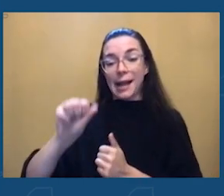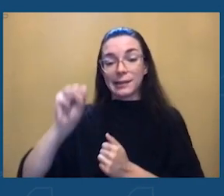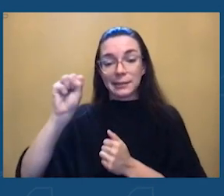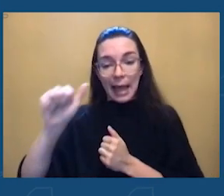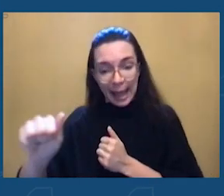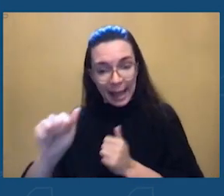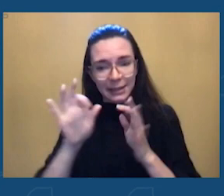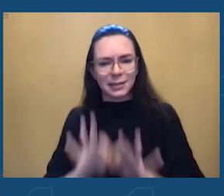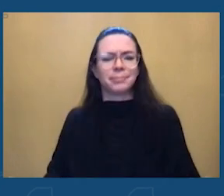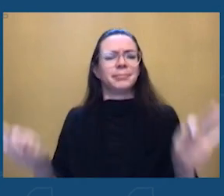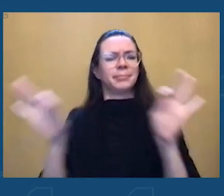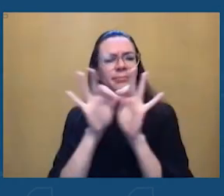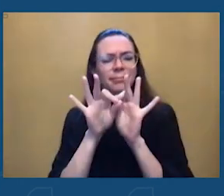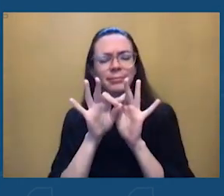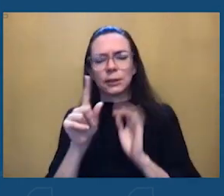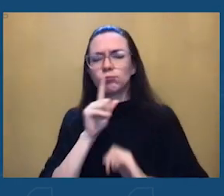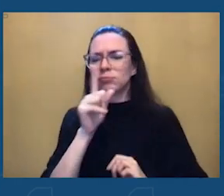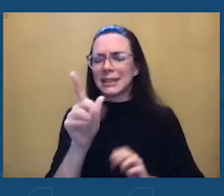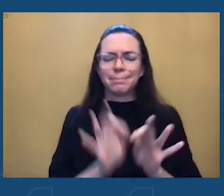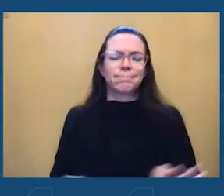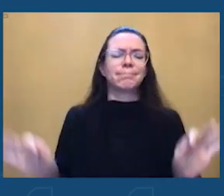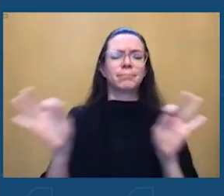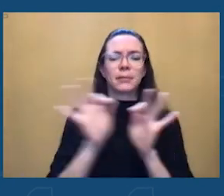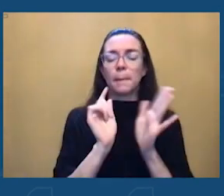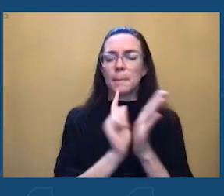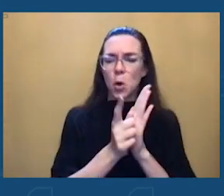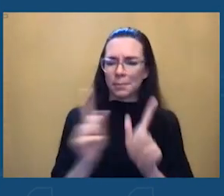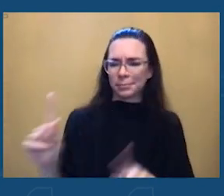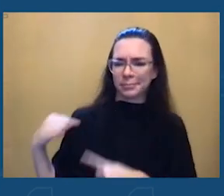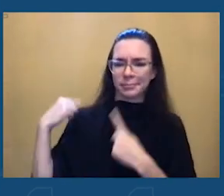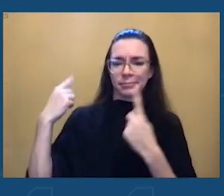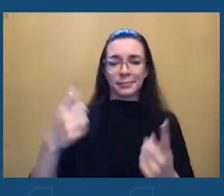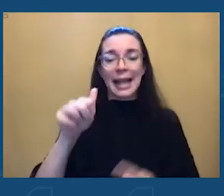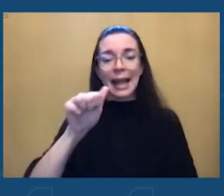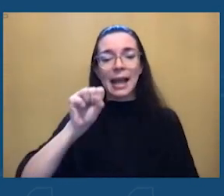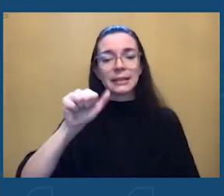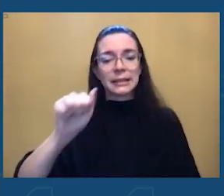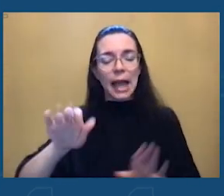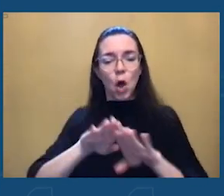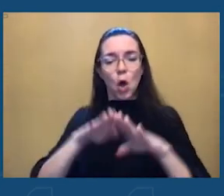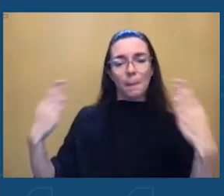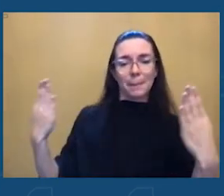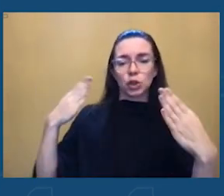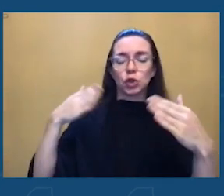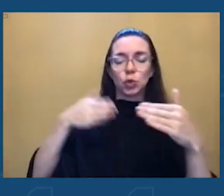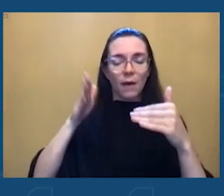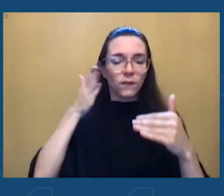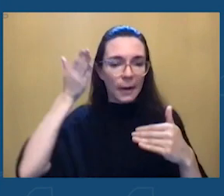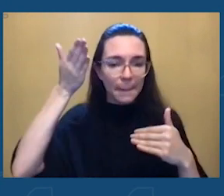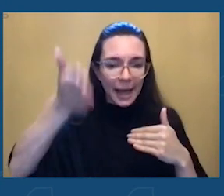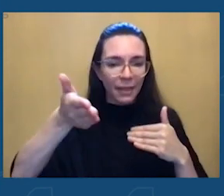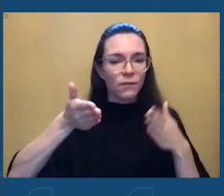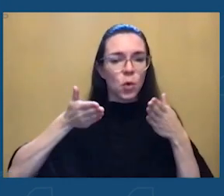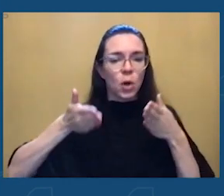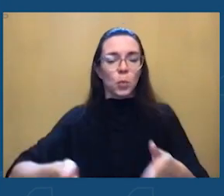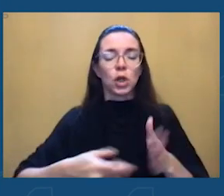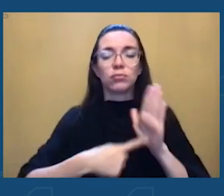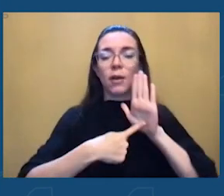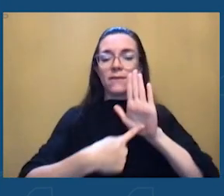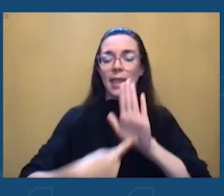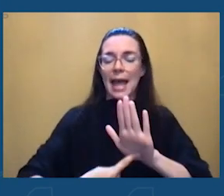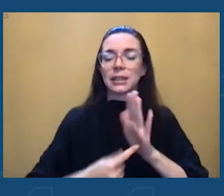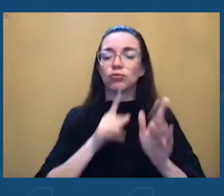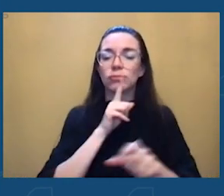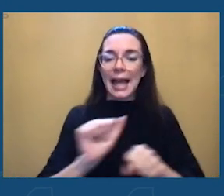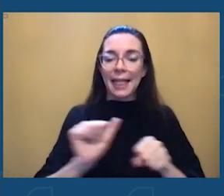This is a watershed moment. The ASA opens the door to a path forward that reflects the reality of a survivor's journey,